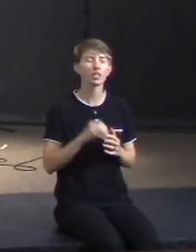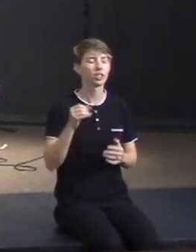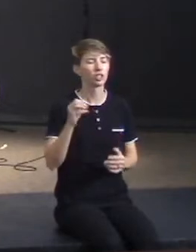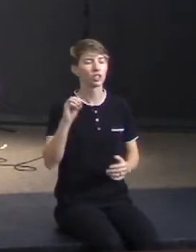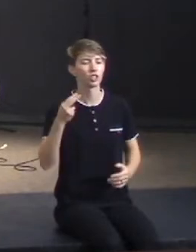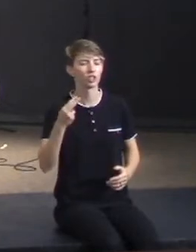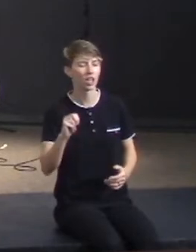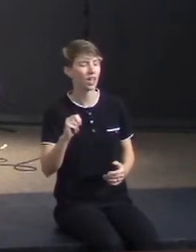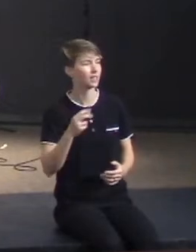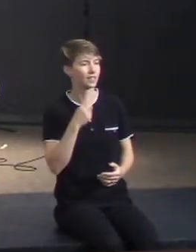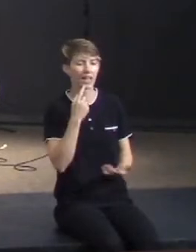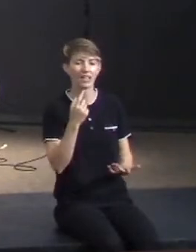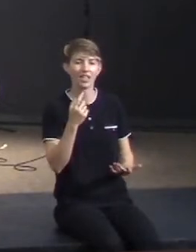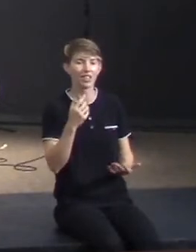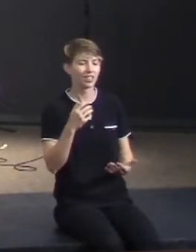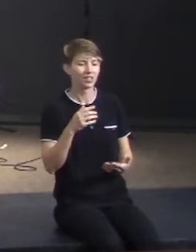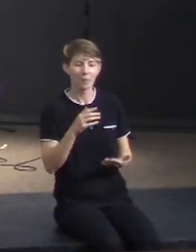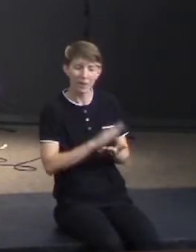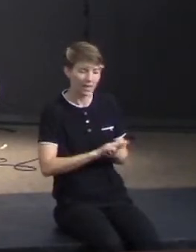nice.